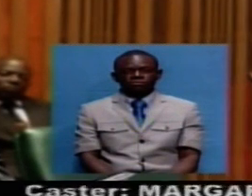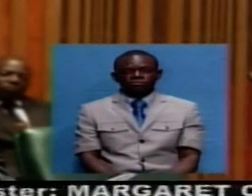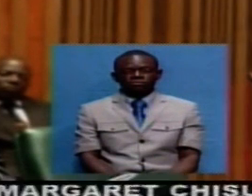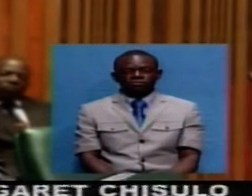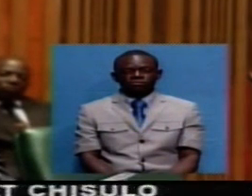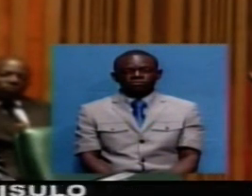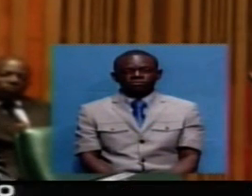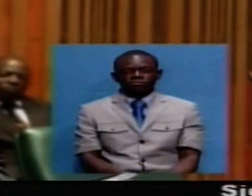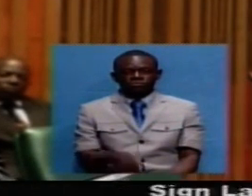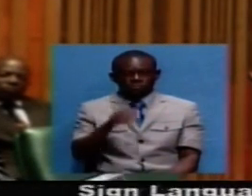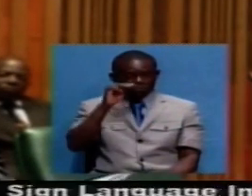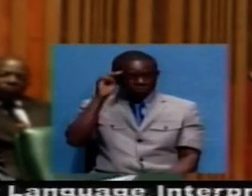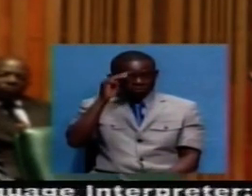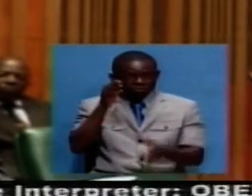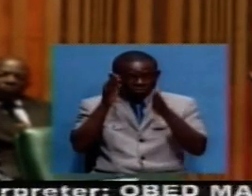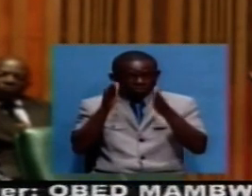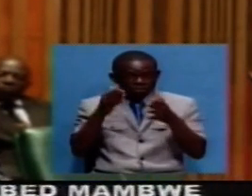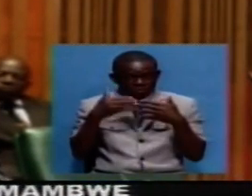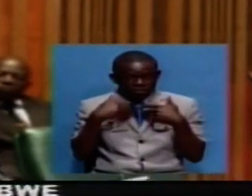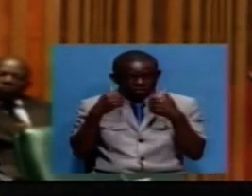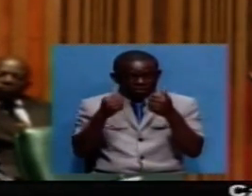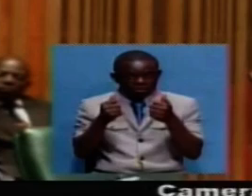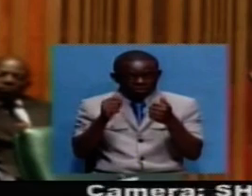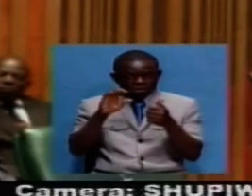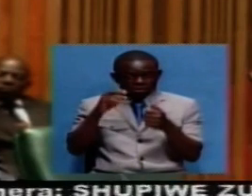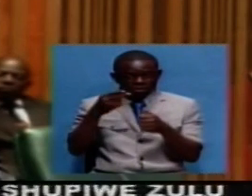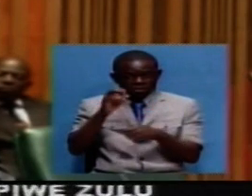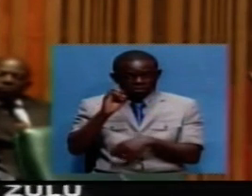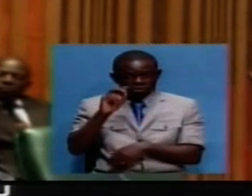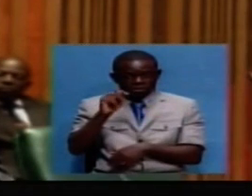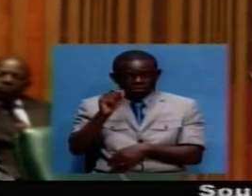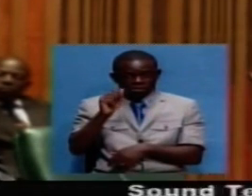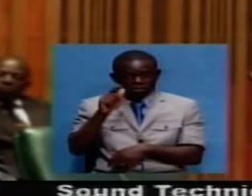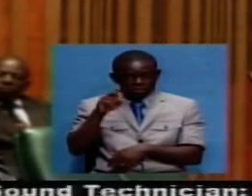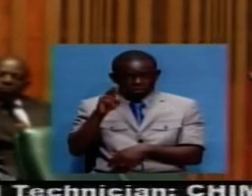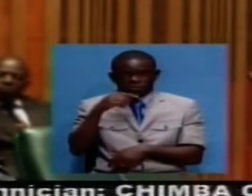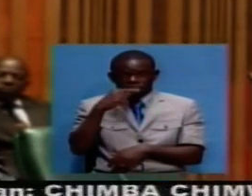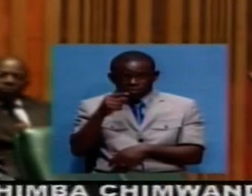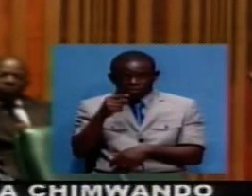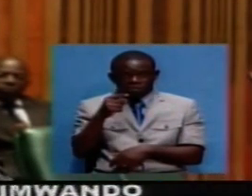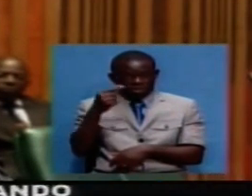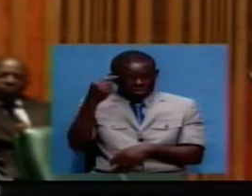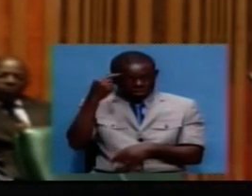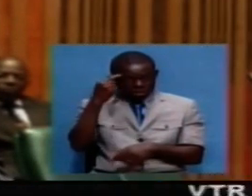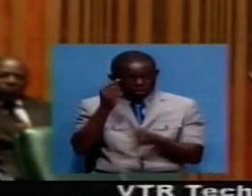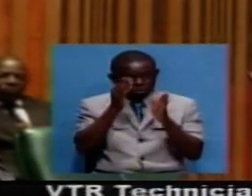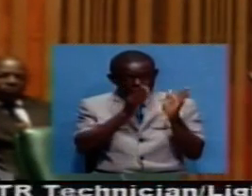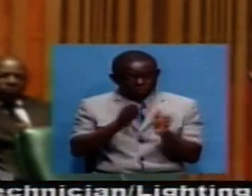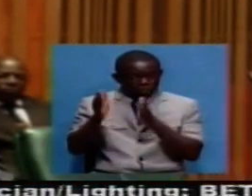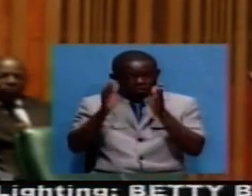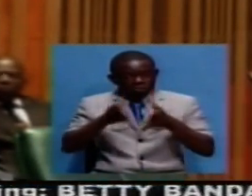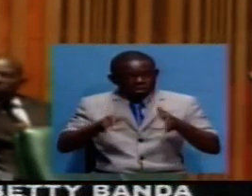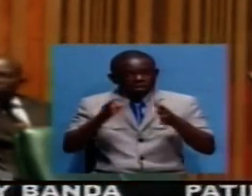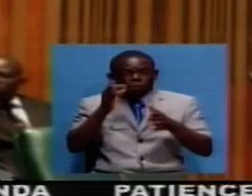And Minister of Health Chitalu Chilufya says government has no intentions of legalizing the cultivation of marijuana in the